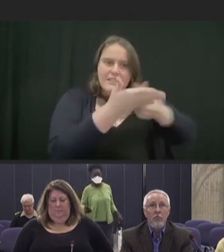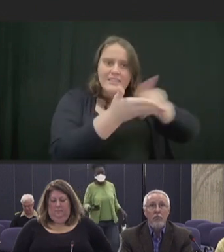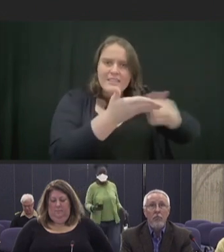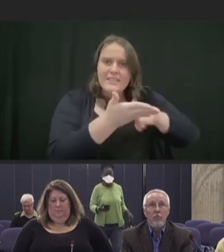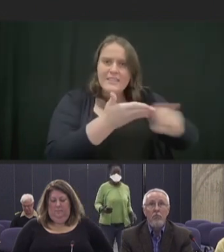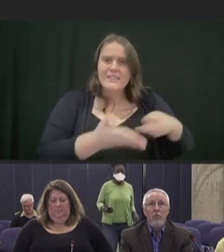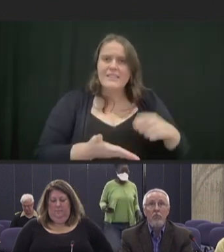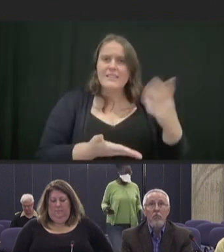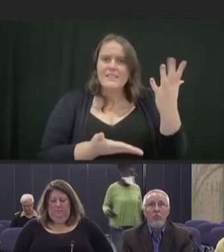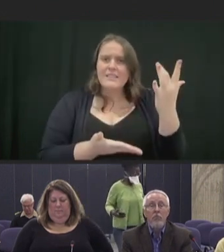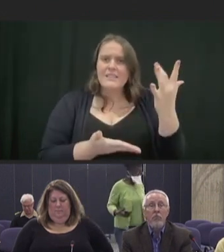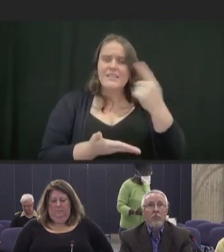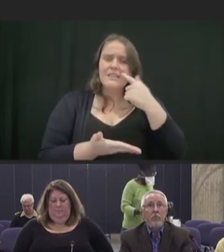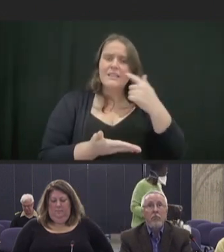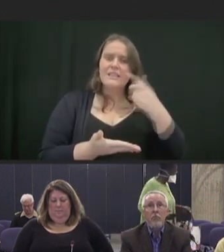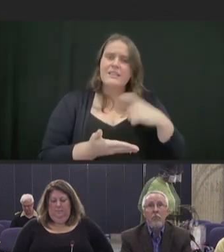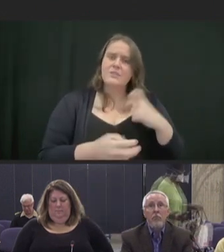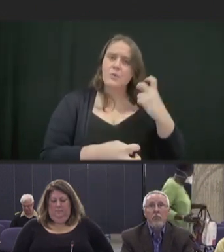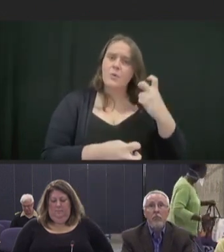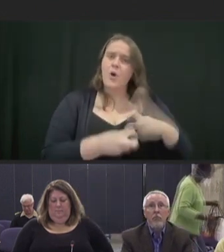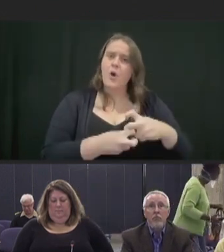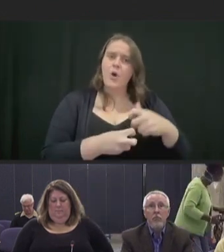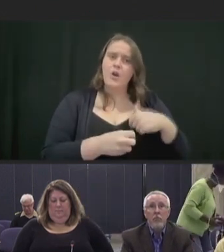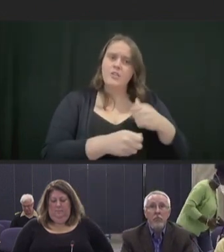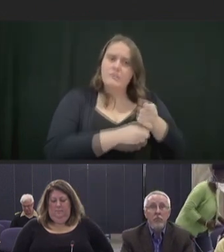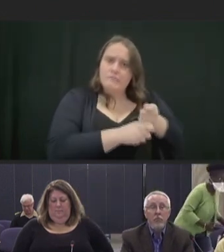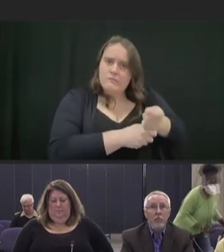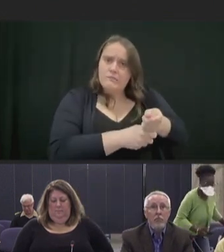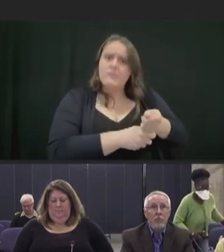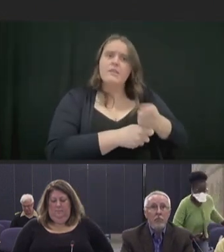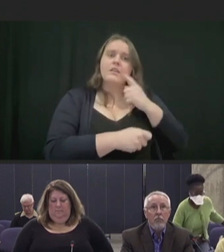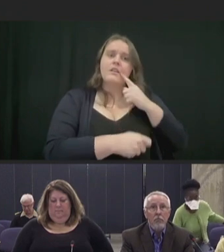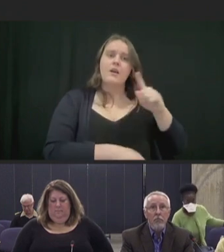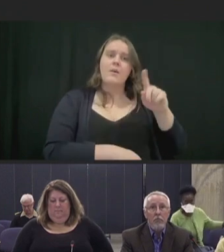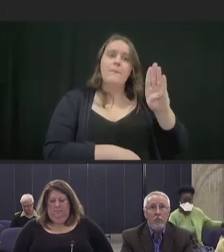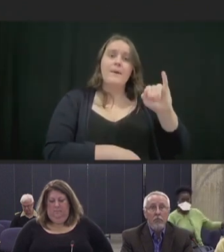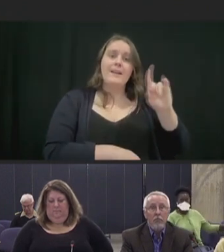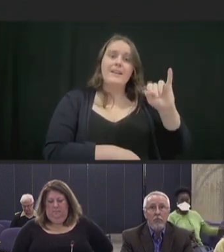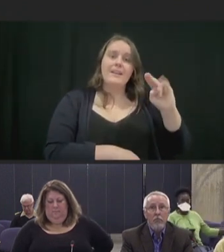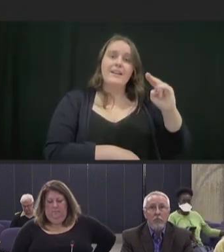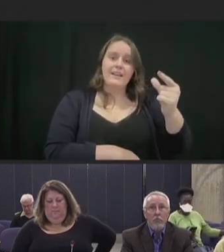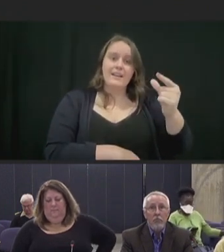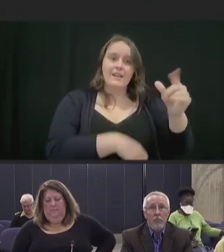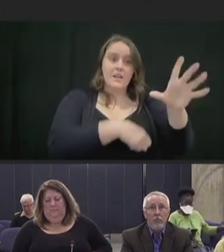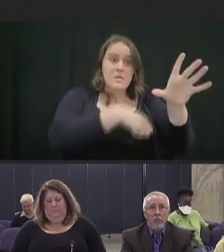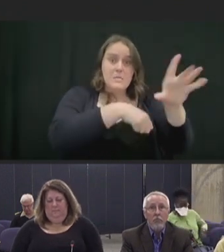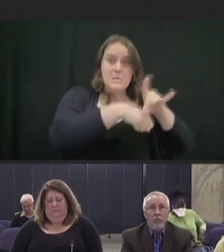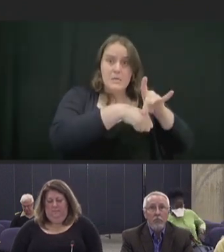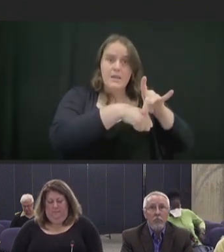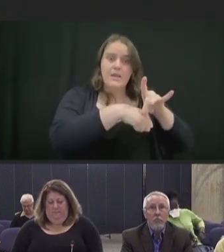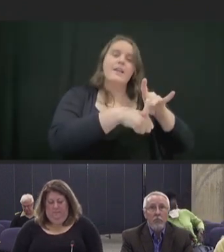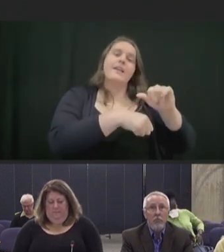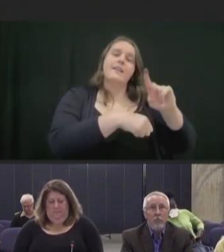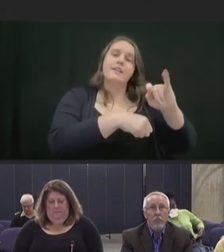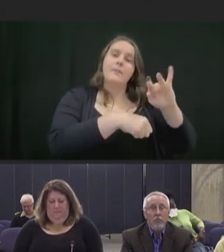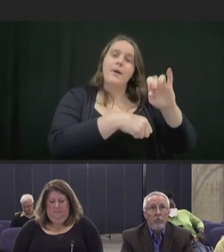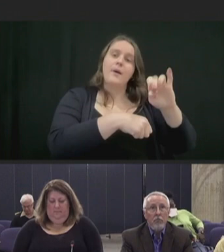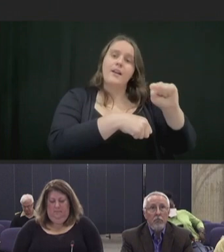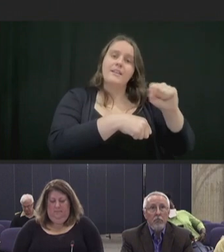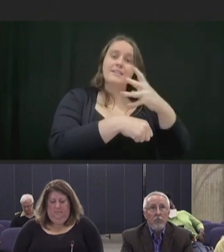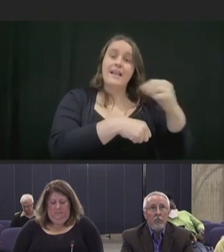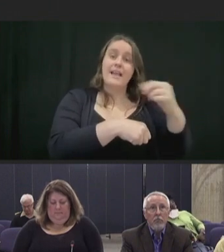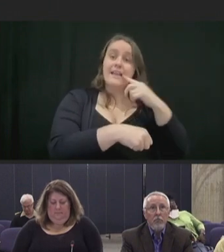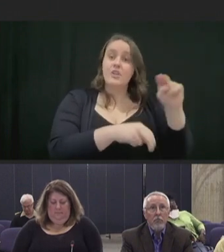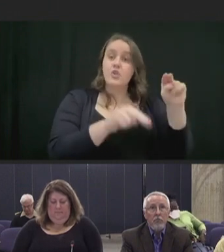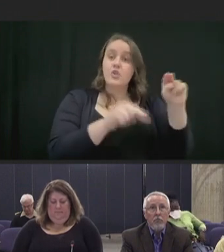induce binding antibodies and particularly neutralizing antibodies that are effective in preventing HIV